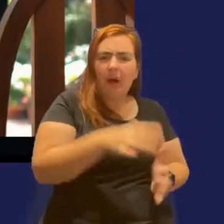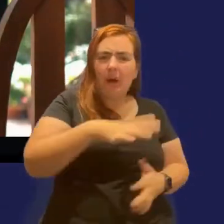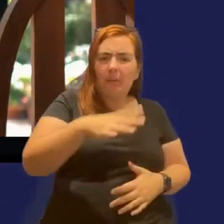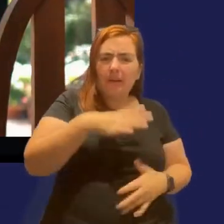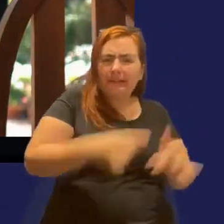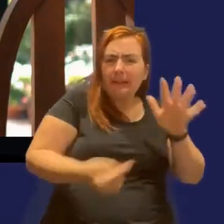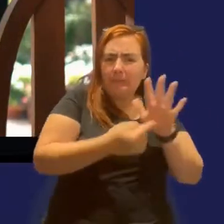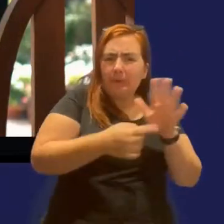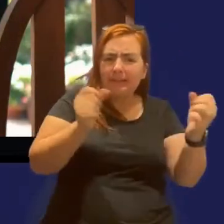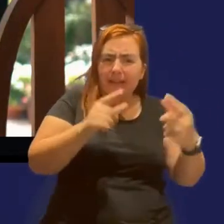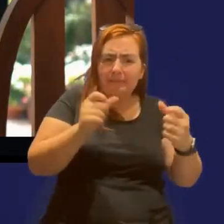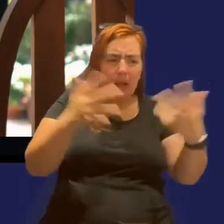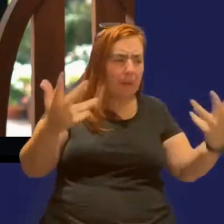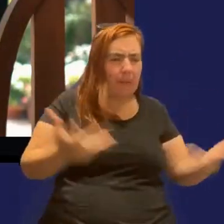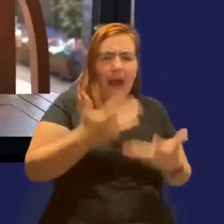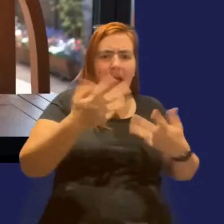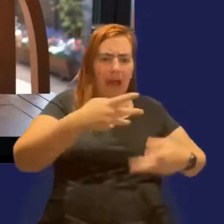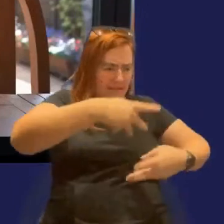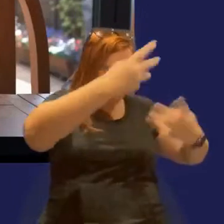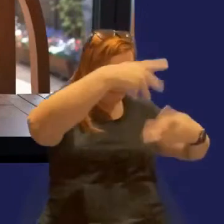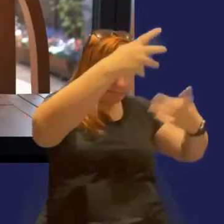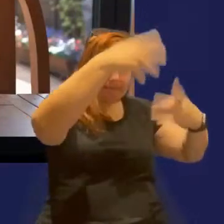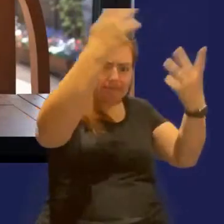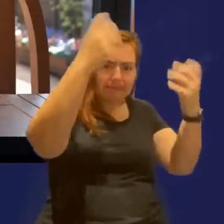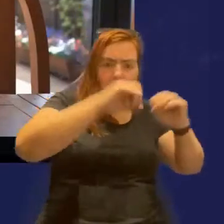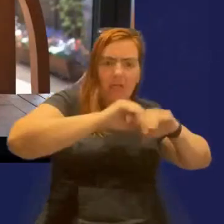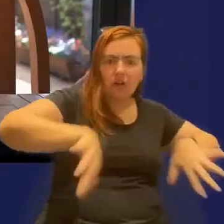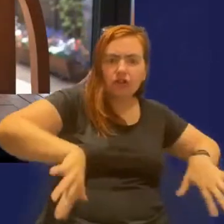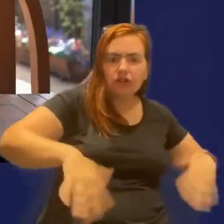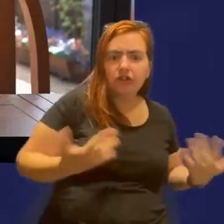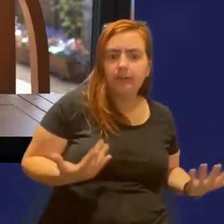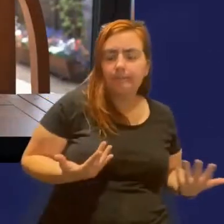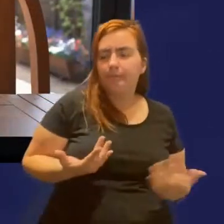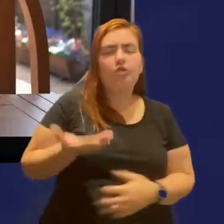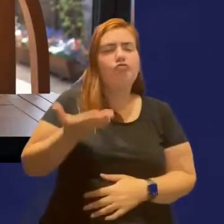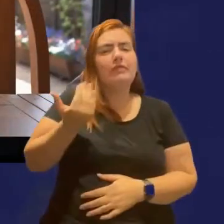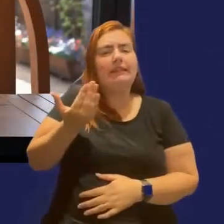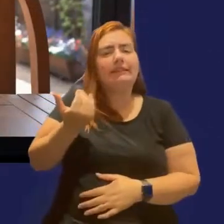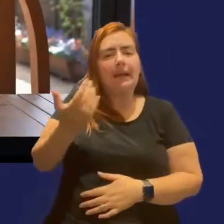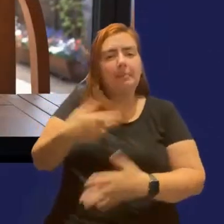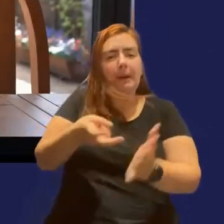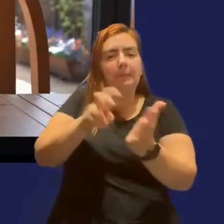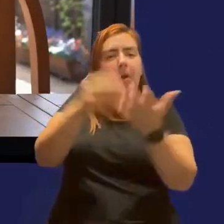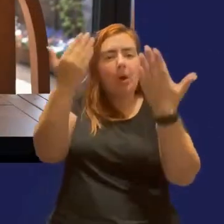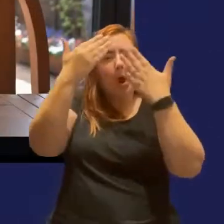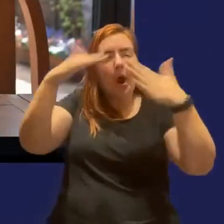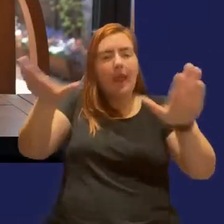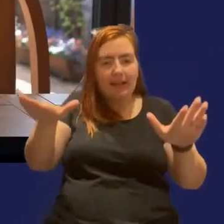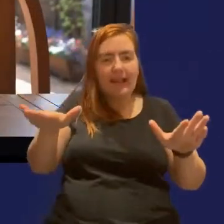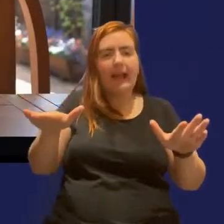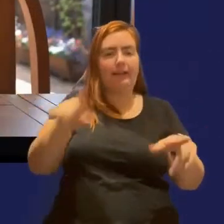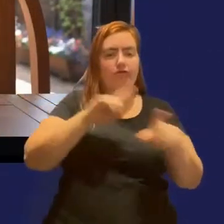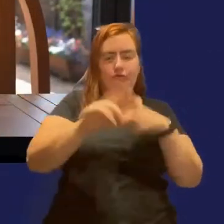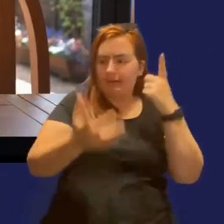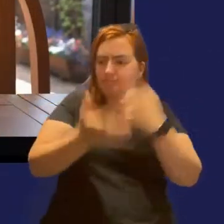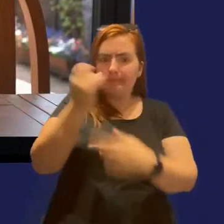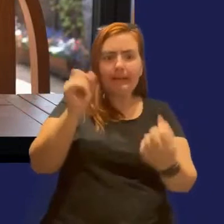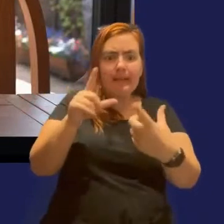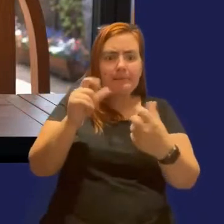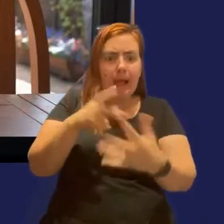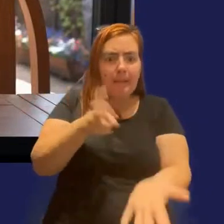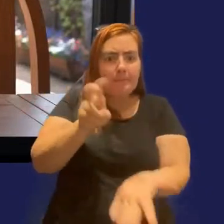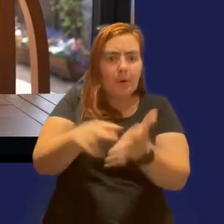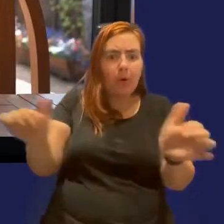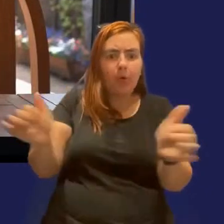important email amongst the junk. The other day I tried to find the booking details for our summer camping holiday and I just